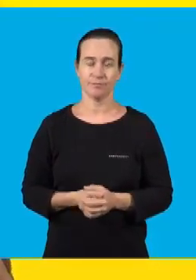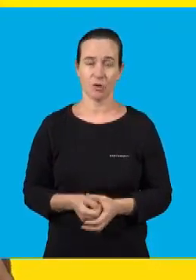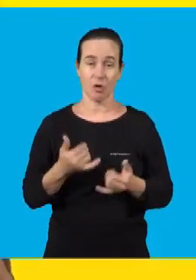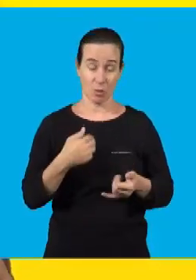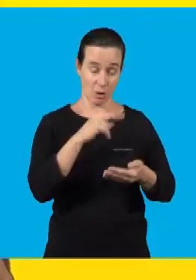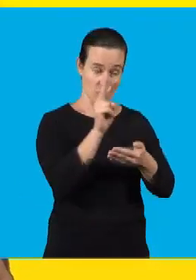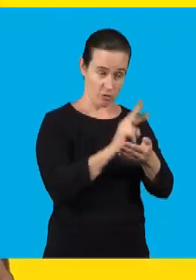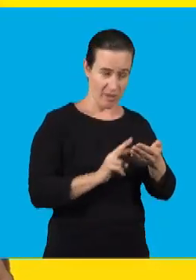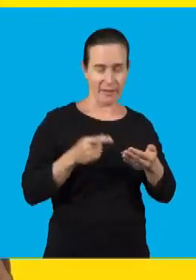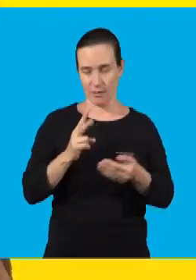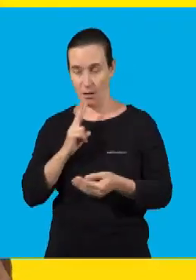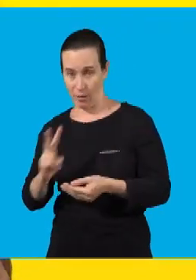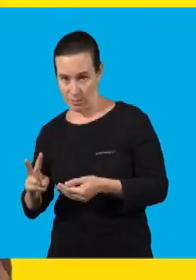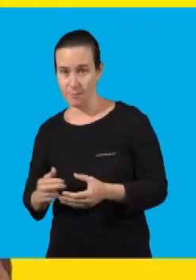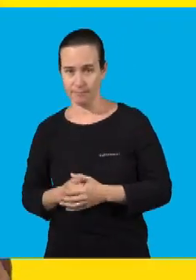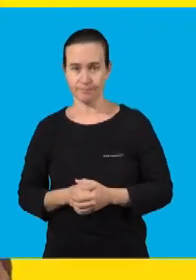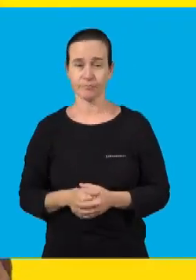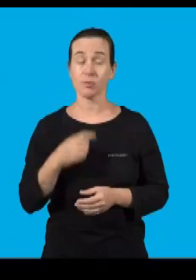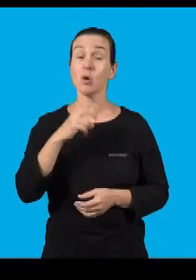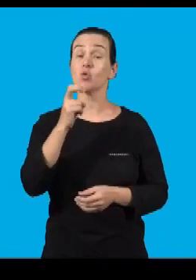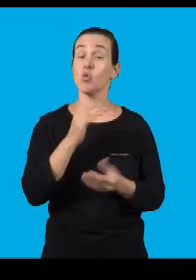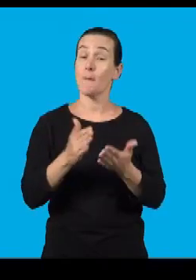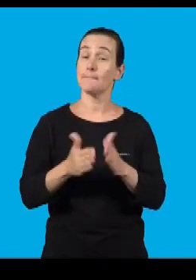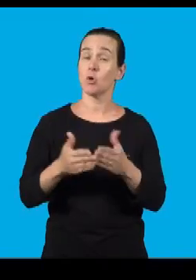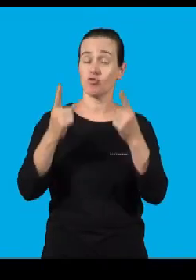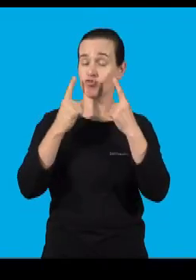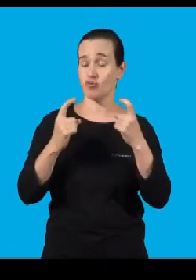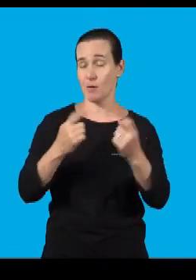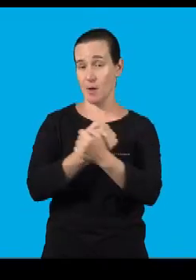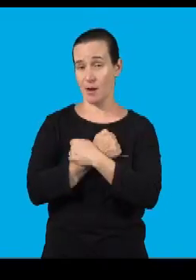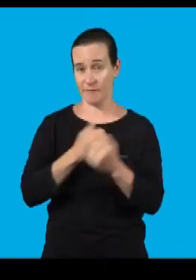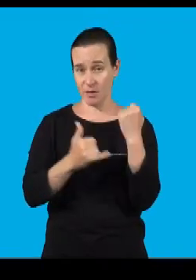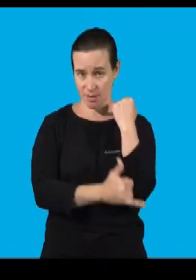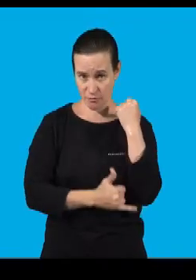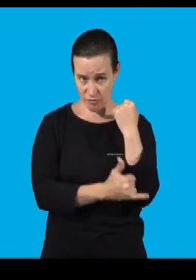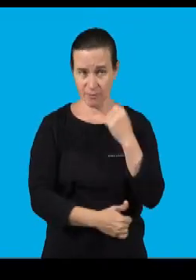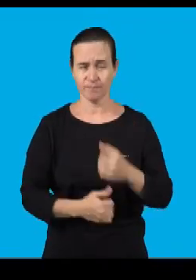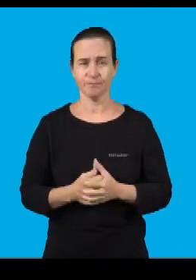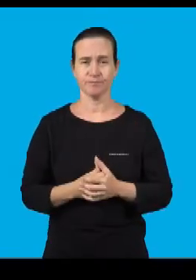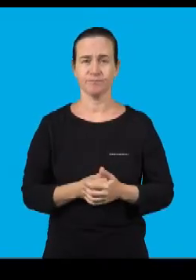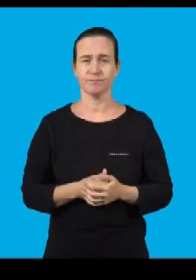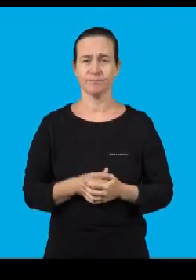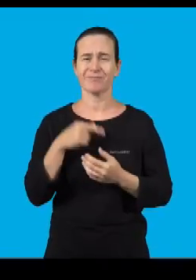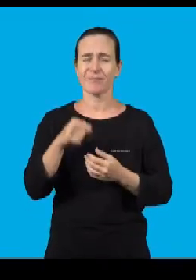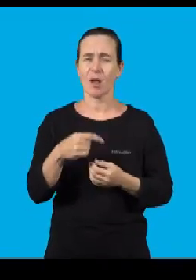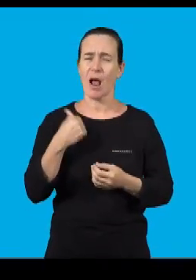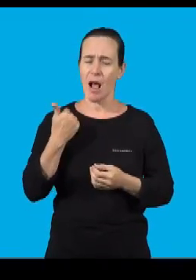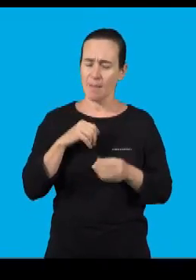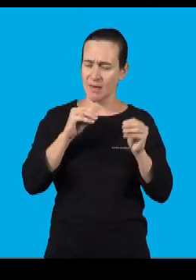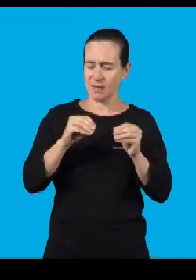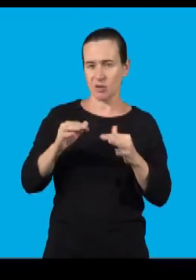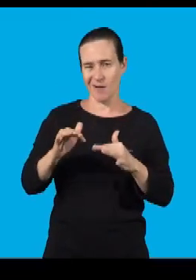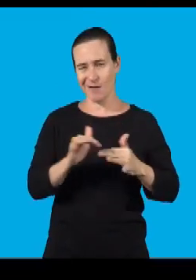now, and we're using Cry the Beloved Country, okay? And the technique that we want to hone is how to respond